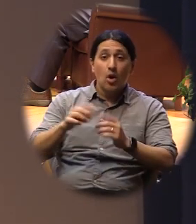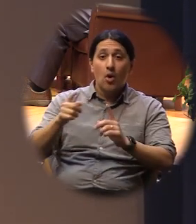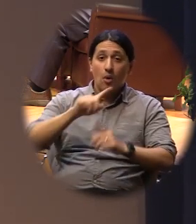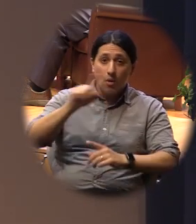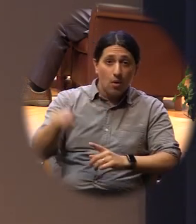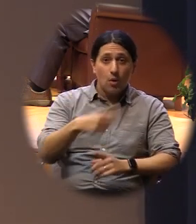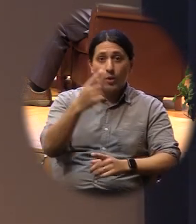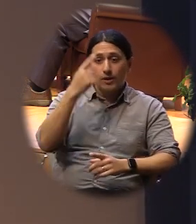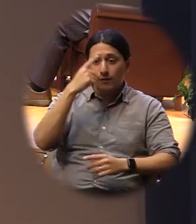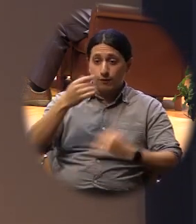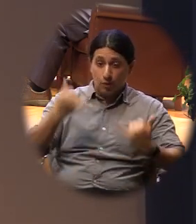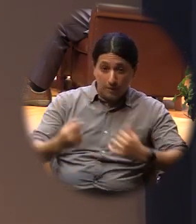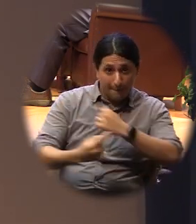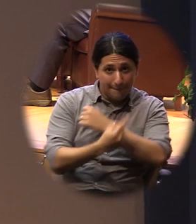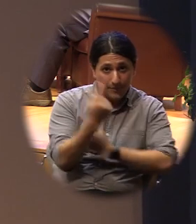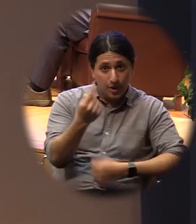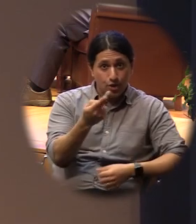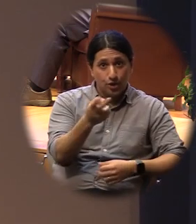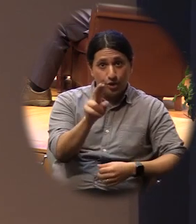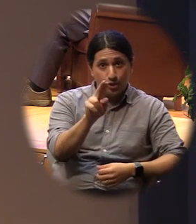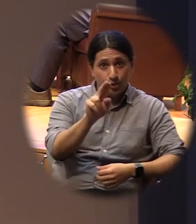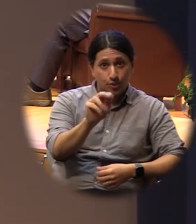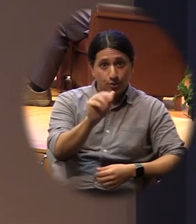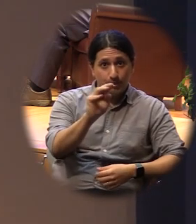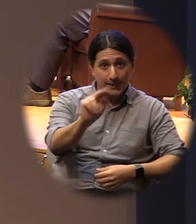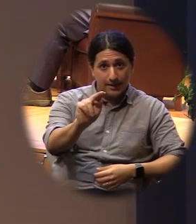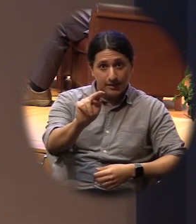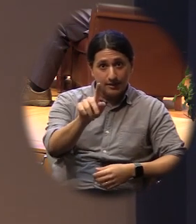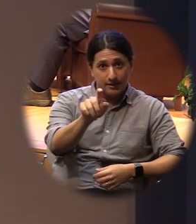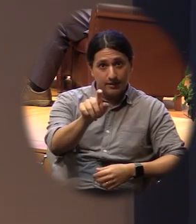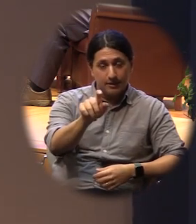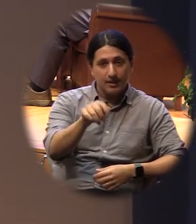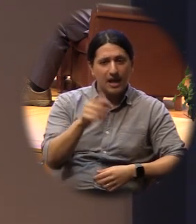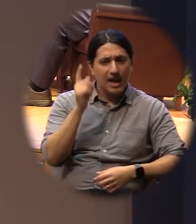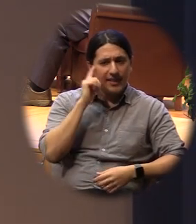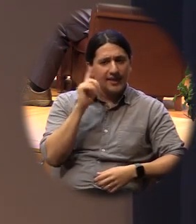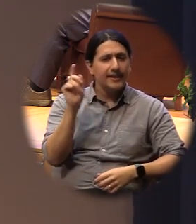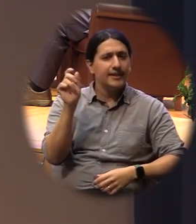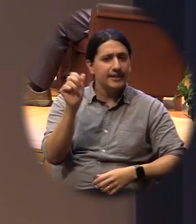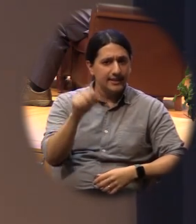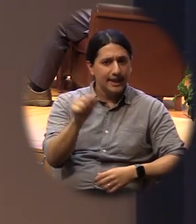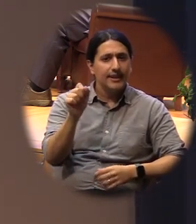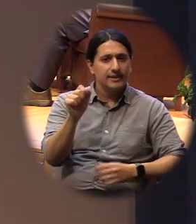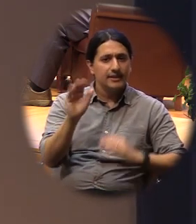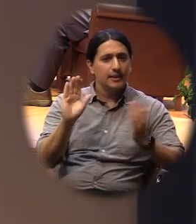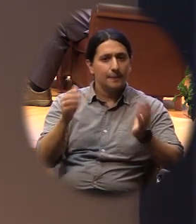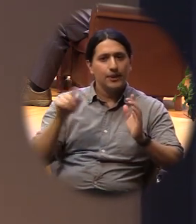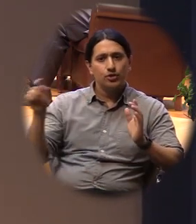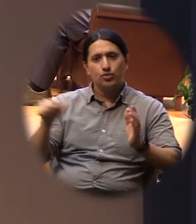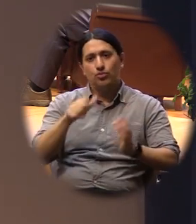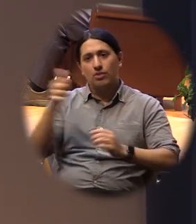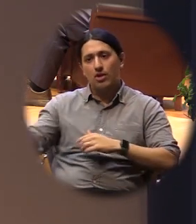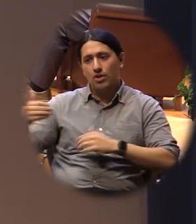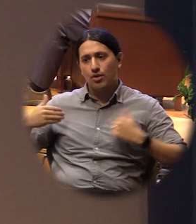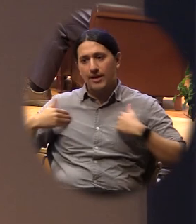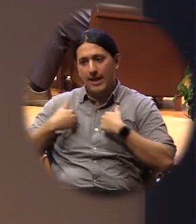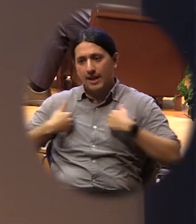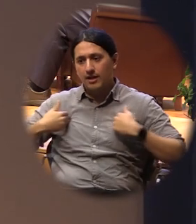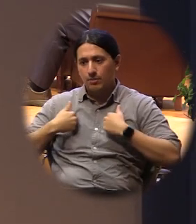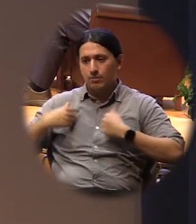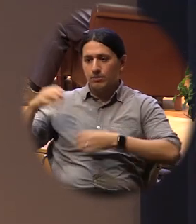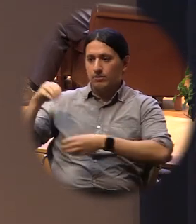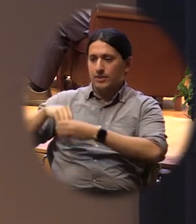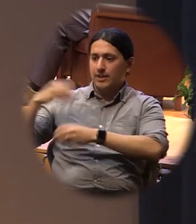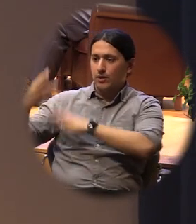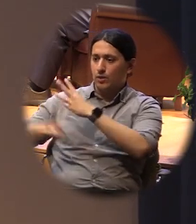I probably land on feeling like it is in terms of animals that we know about on Earth based on our current knowledge, but also